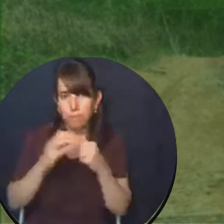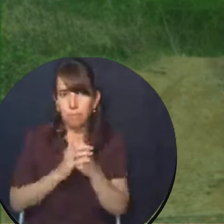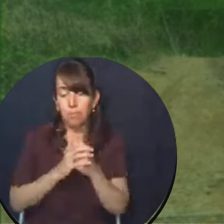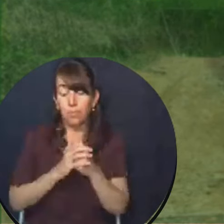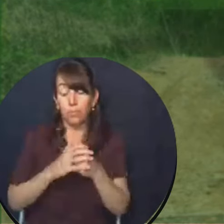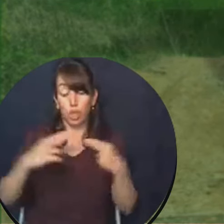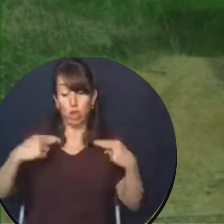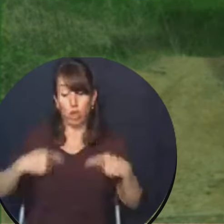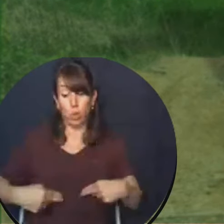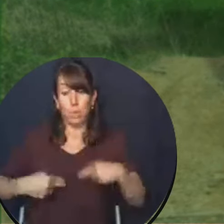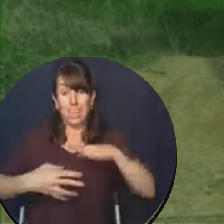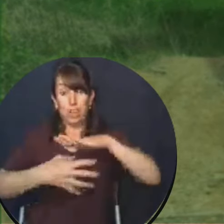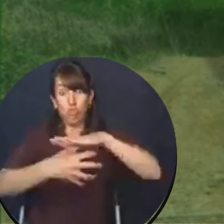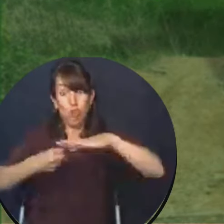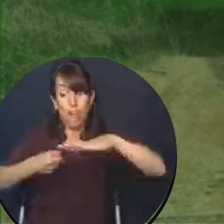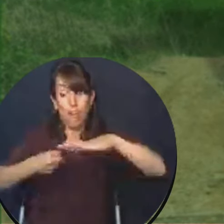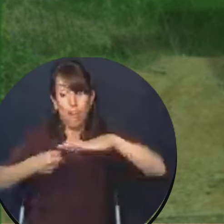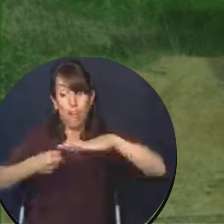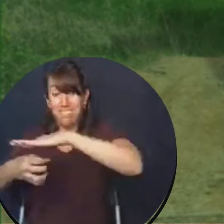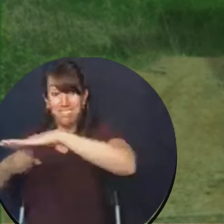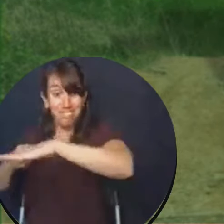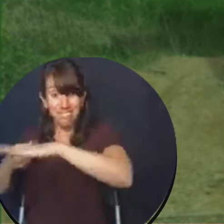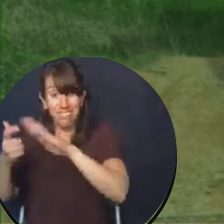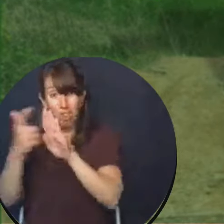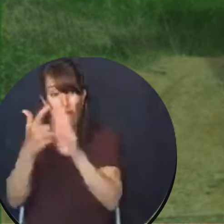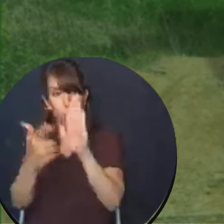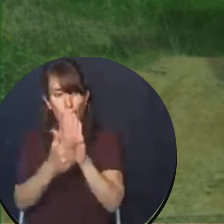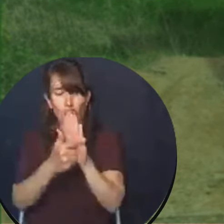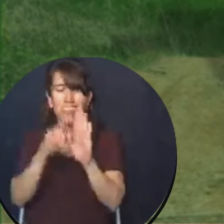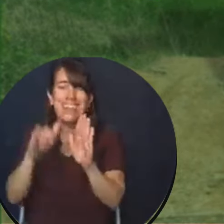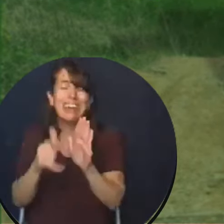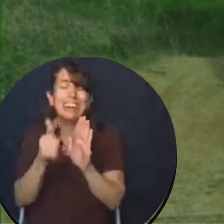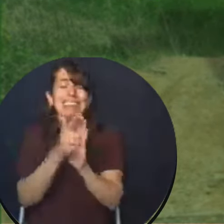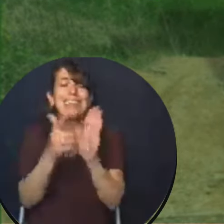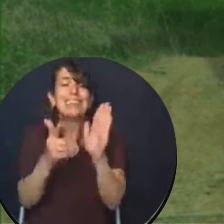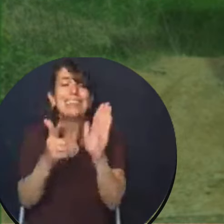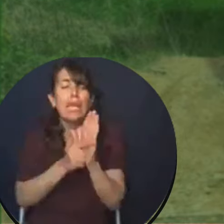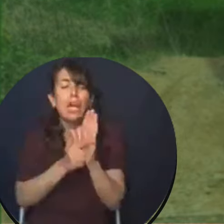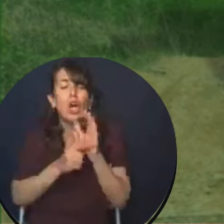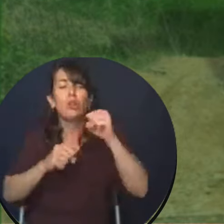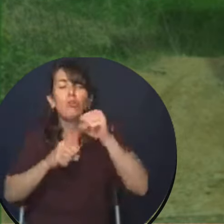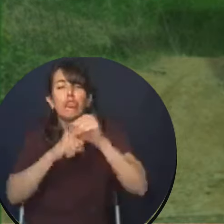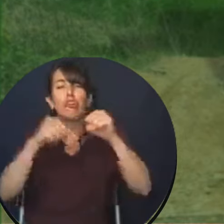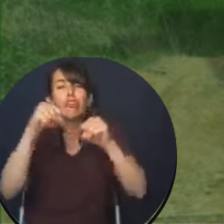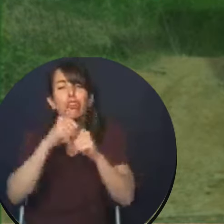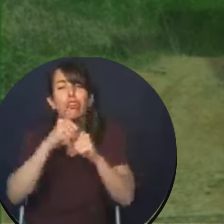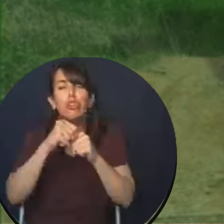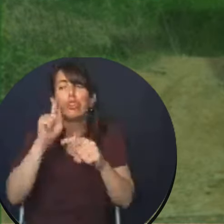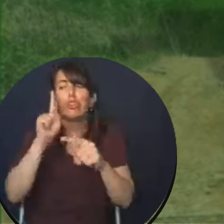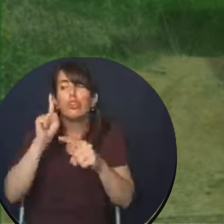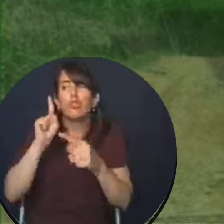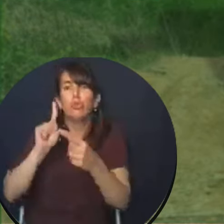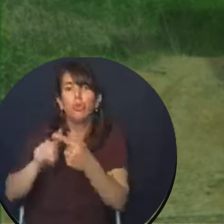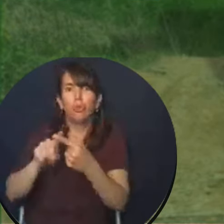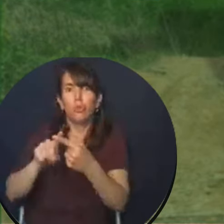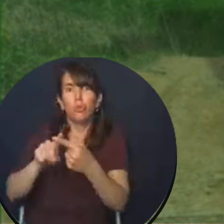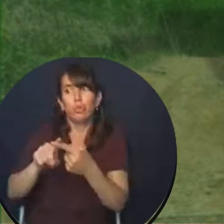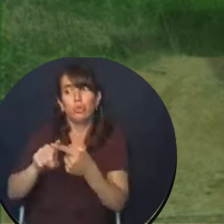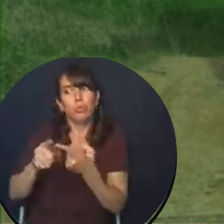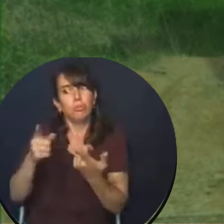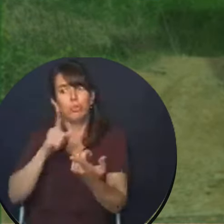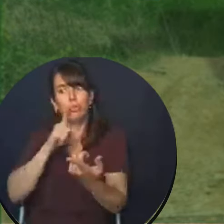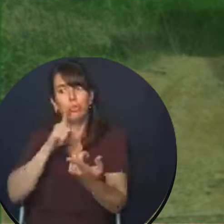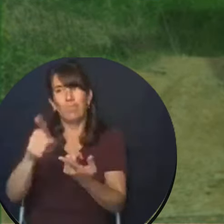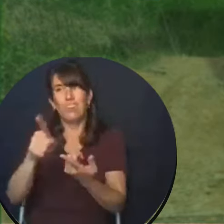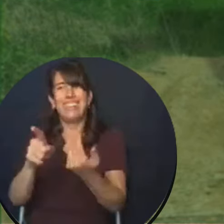trafficking laws are usually the legal schema that states are using to criminalize the assistance of people who need care out of